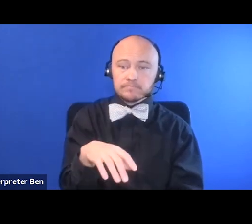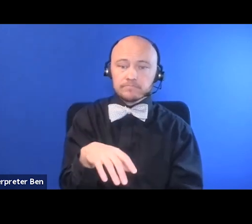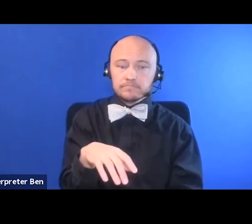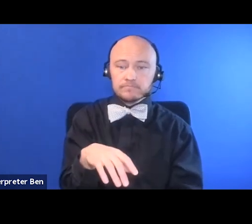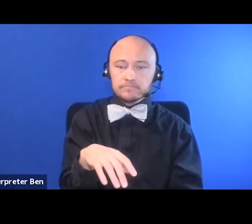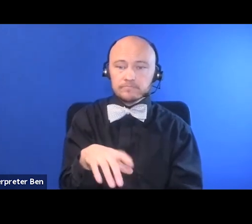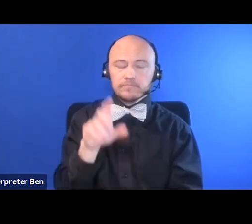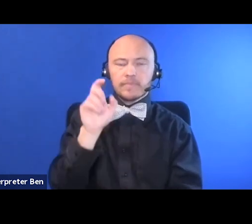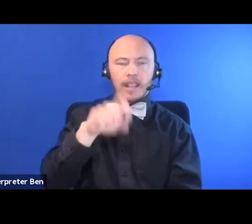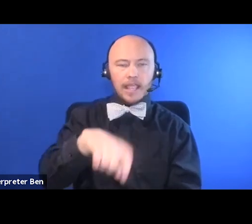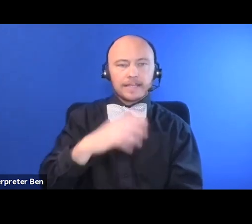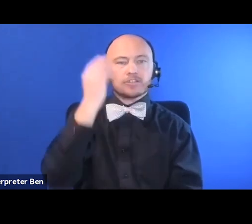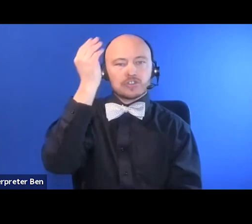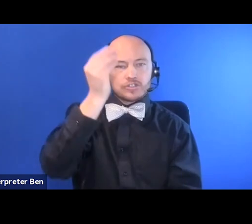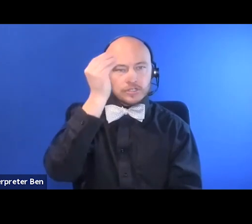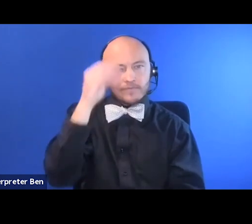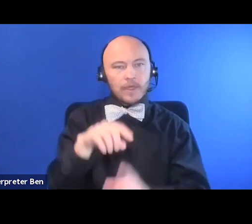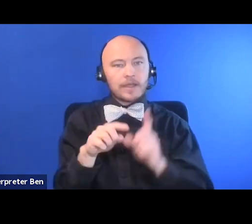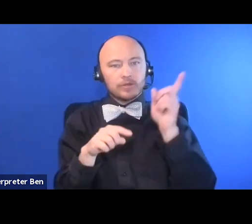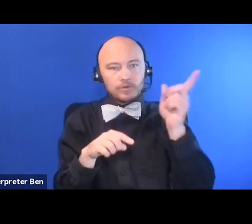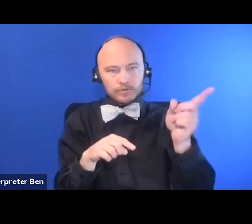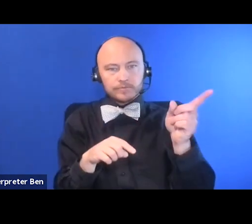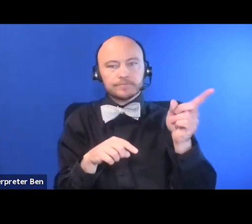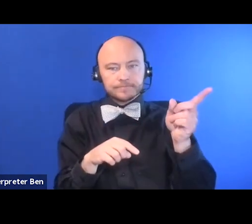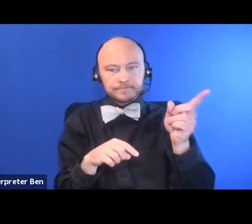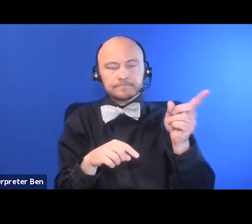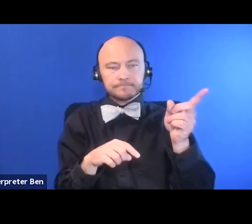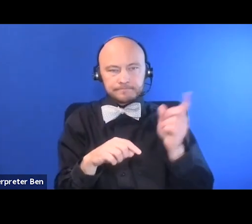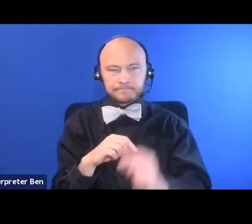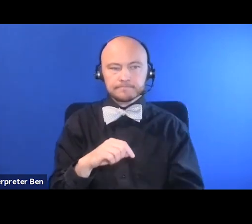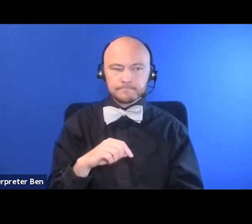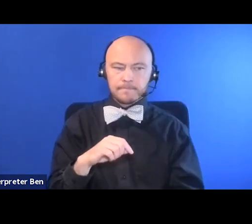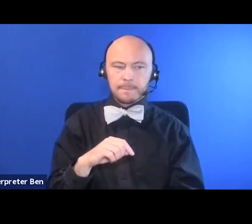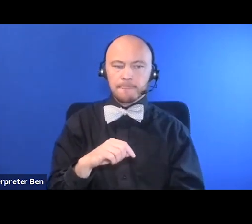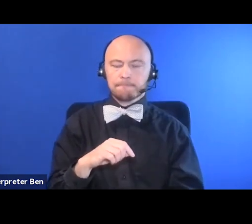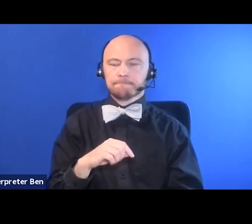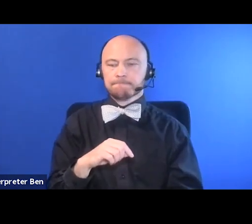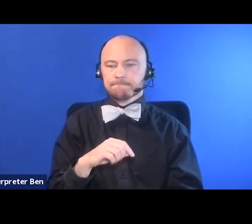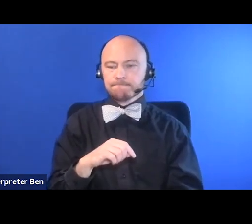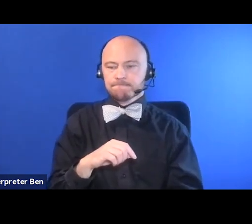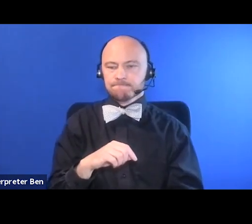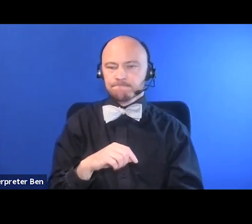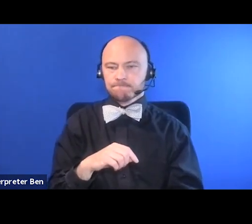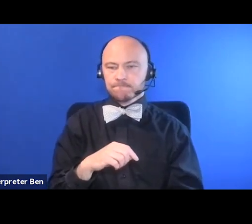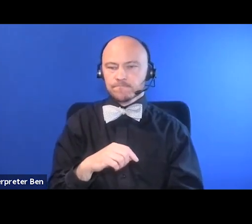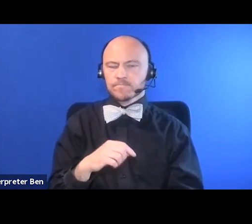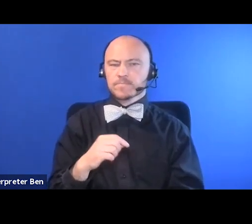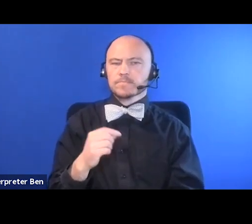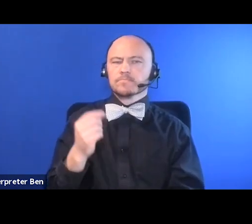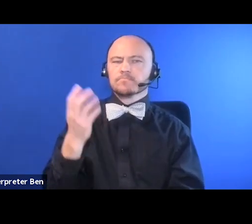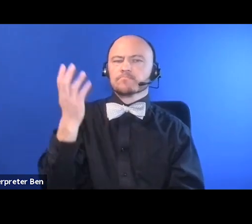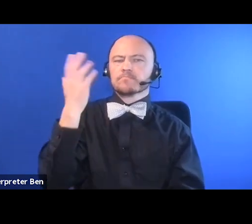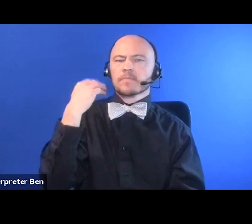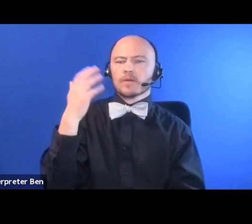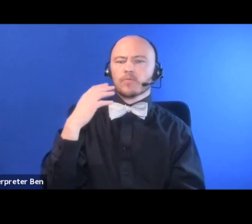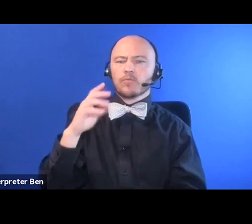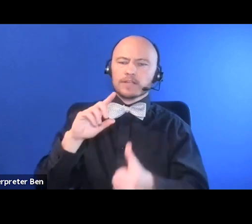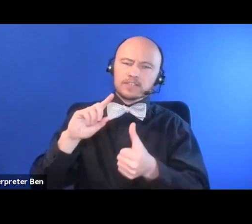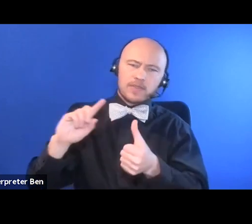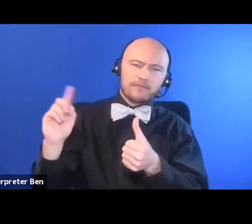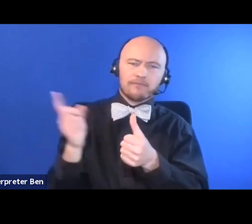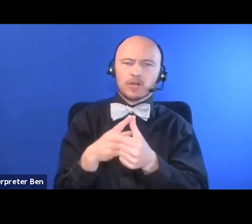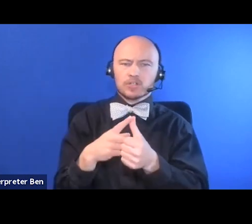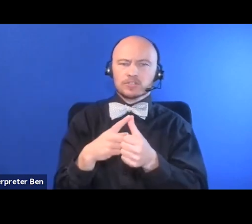I should have thought about you, Setsu, he said. It was the first